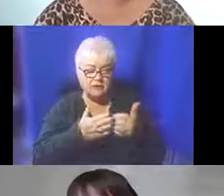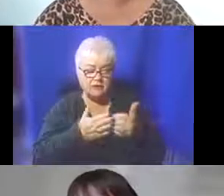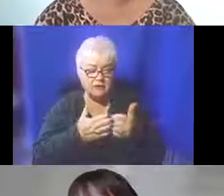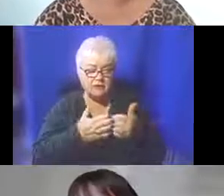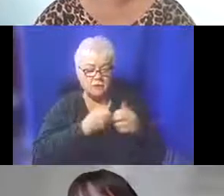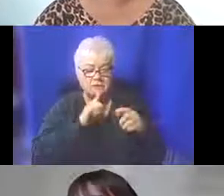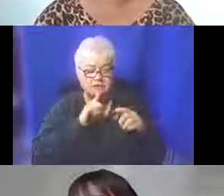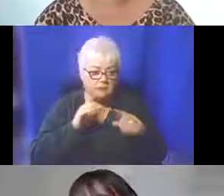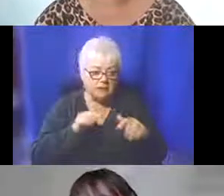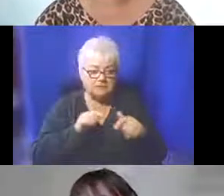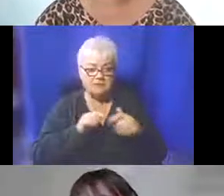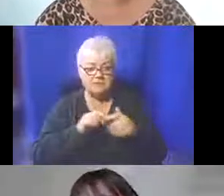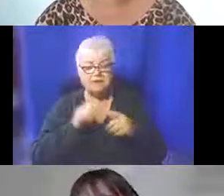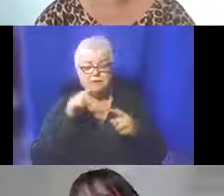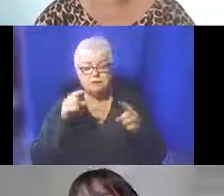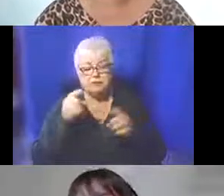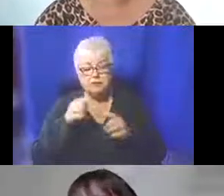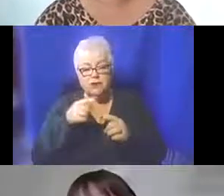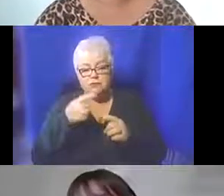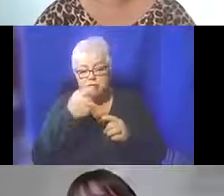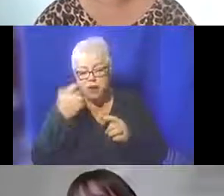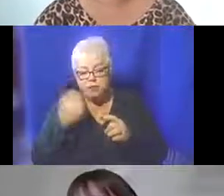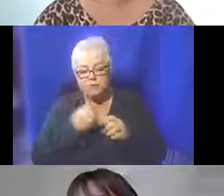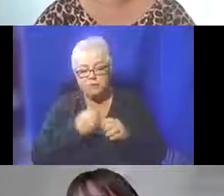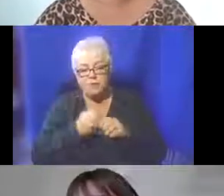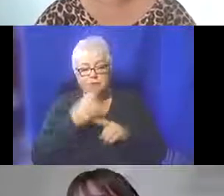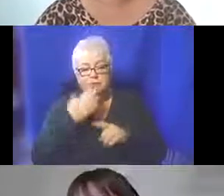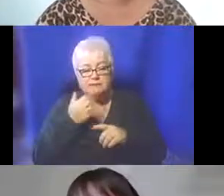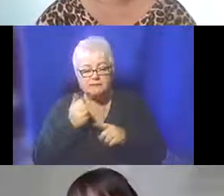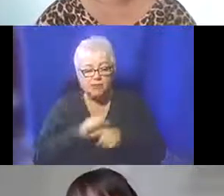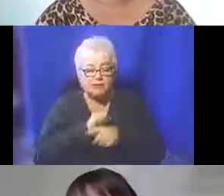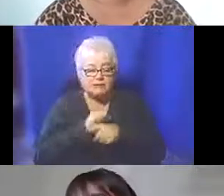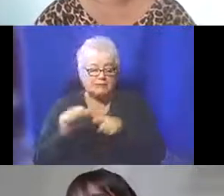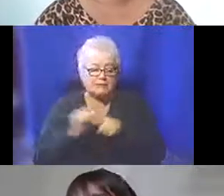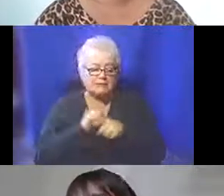responsive and trauma-informed best practices to support and uplift